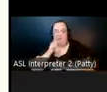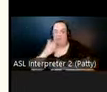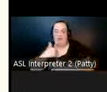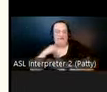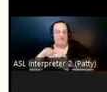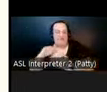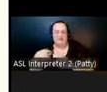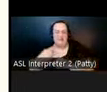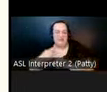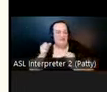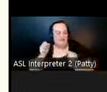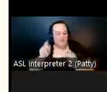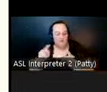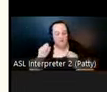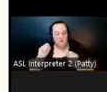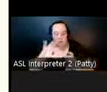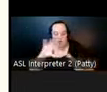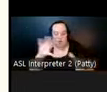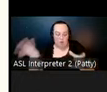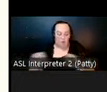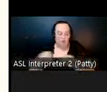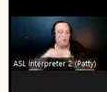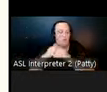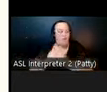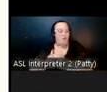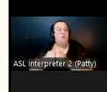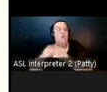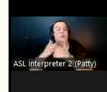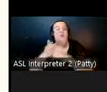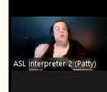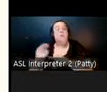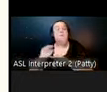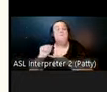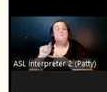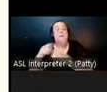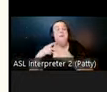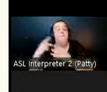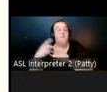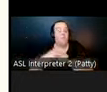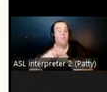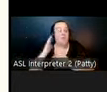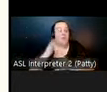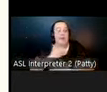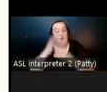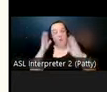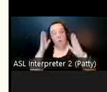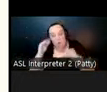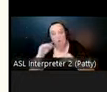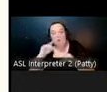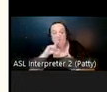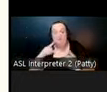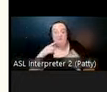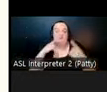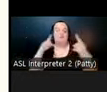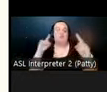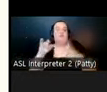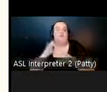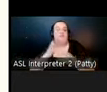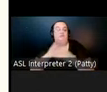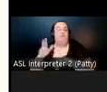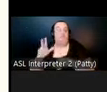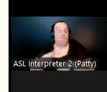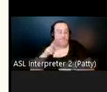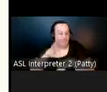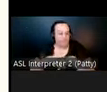opportunities. So collectively through the MAT program, we help to achieve that through national